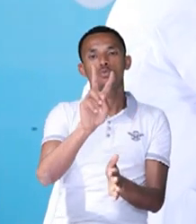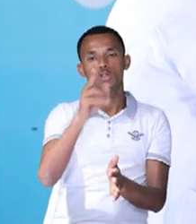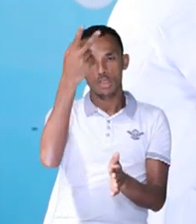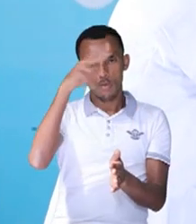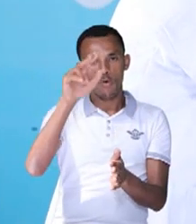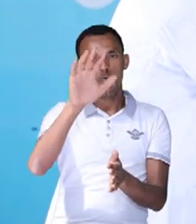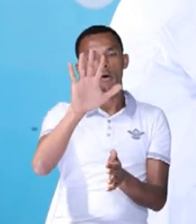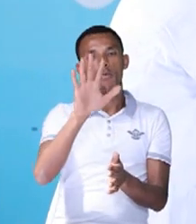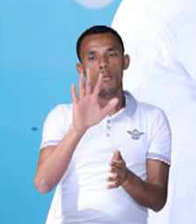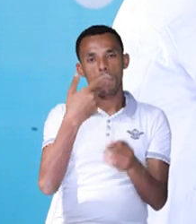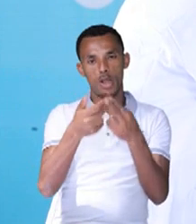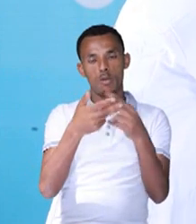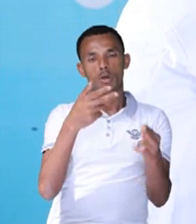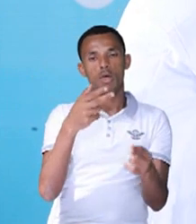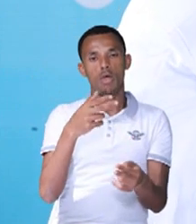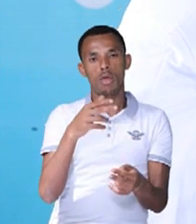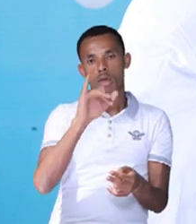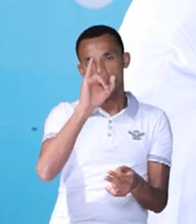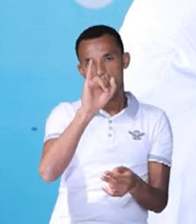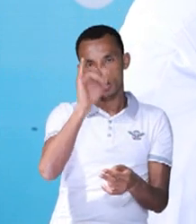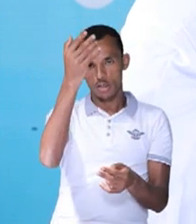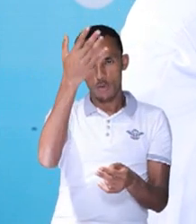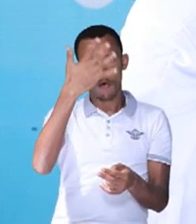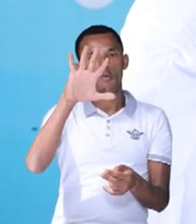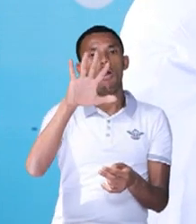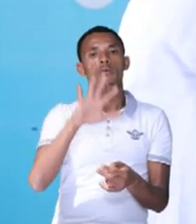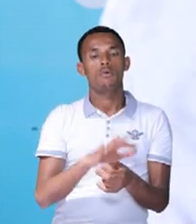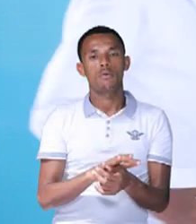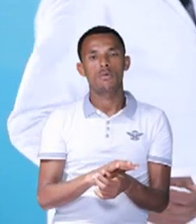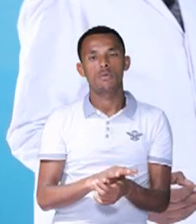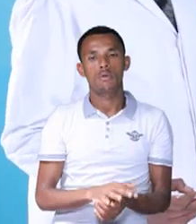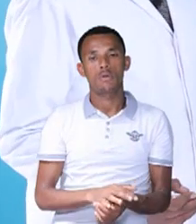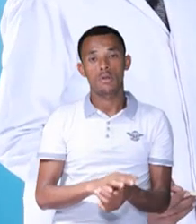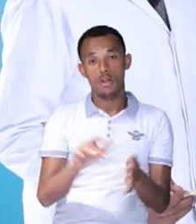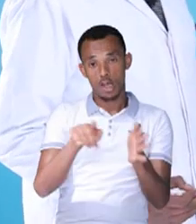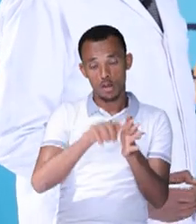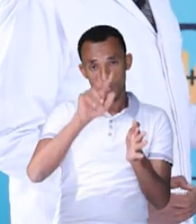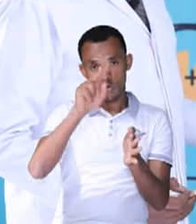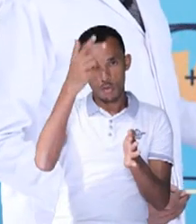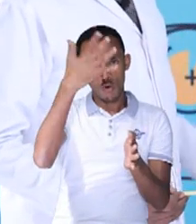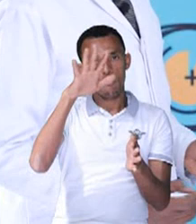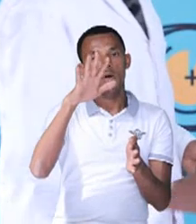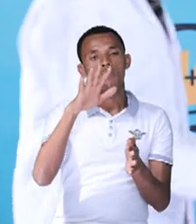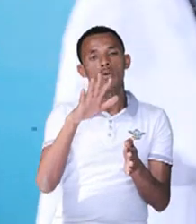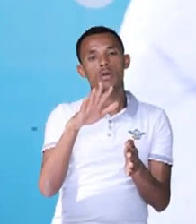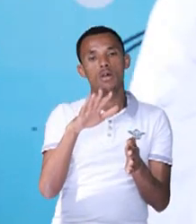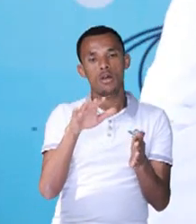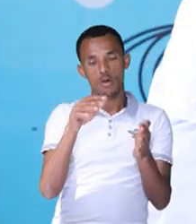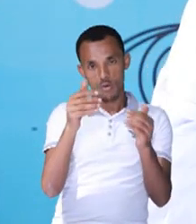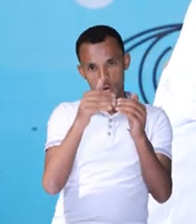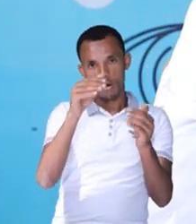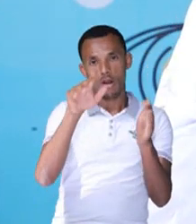the power of 5 multiplied by I the power of 5 it will be. -2 the power of 5 it is